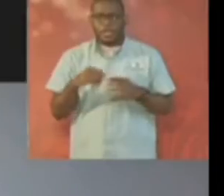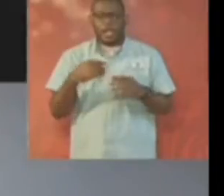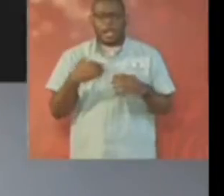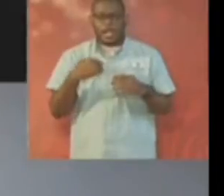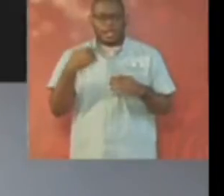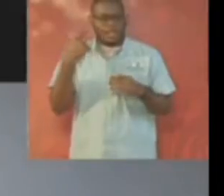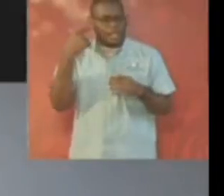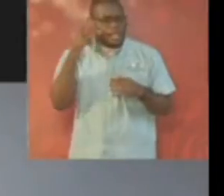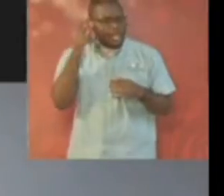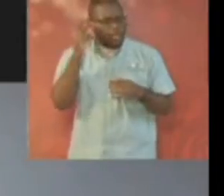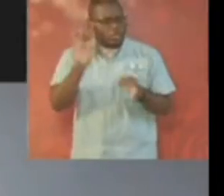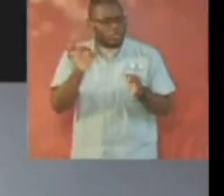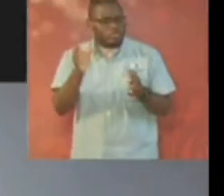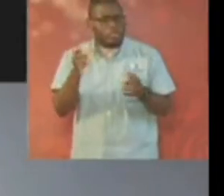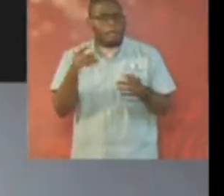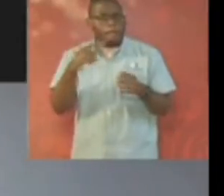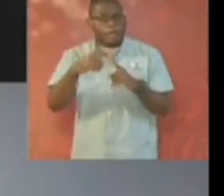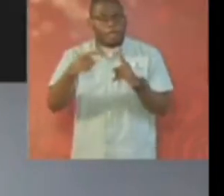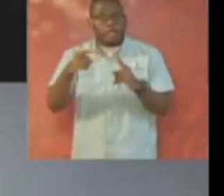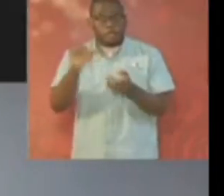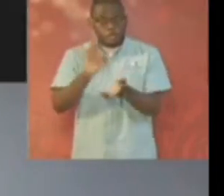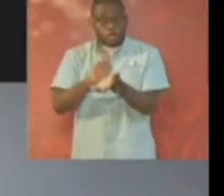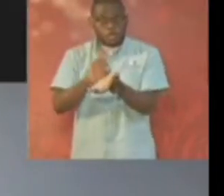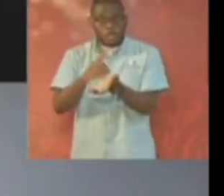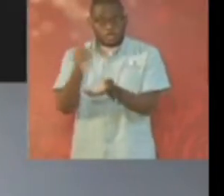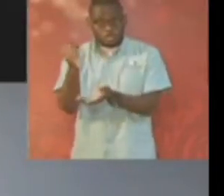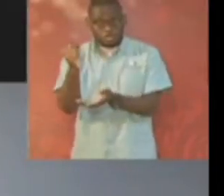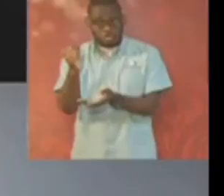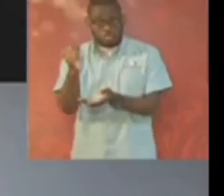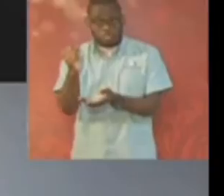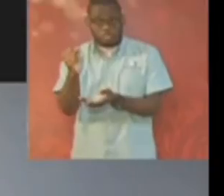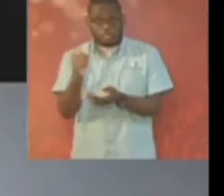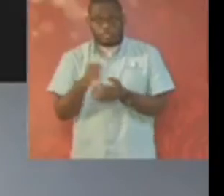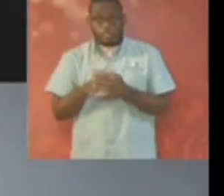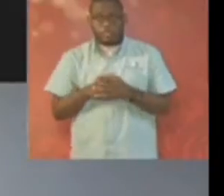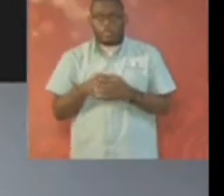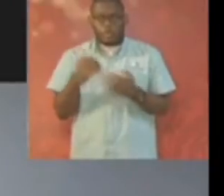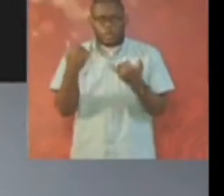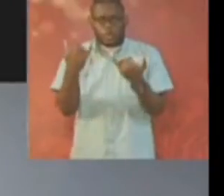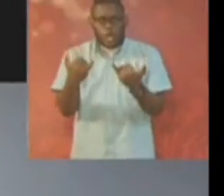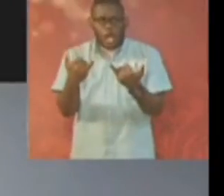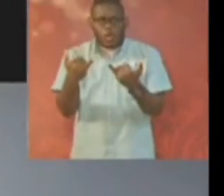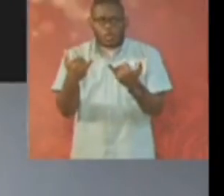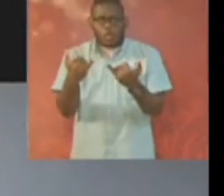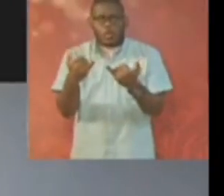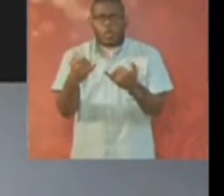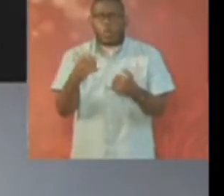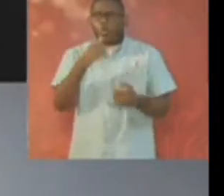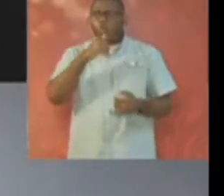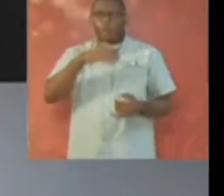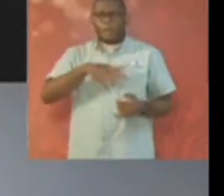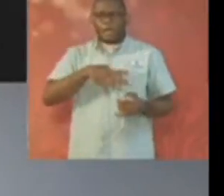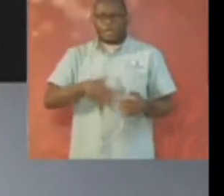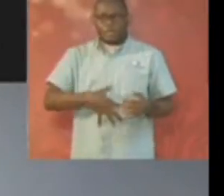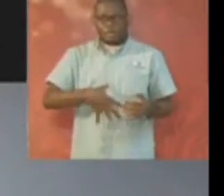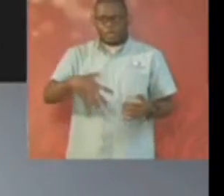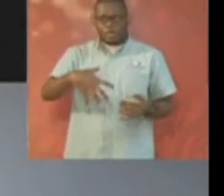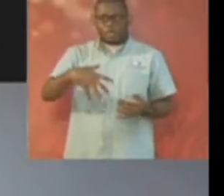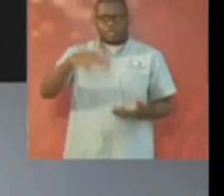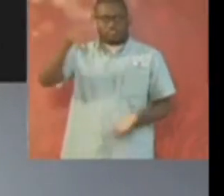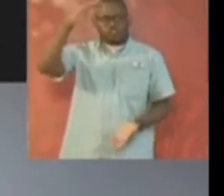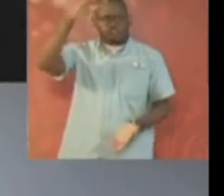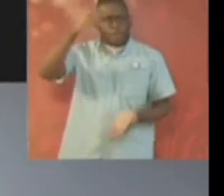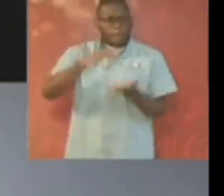questions for Dr. Serju Singh. Dr. Serju Singh, since we're seeing a decrease in the birth rates, I'm just wondering if the ministry is concerned about